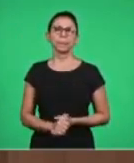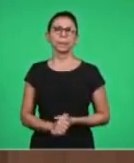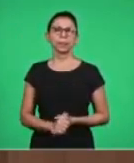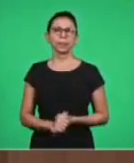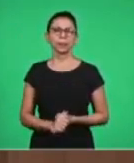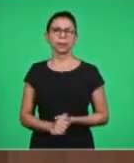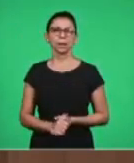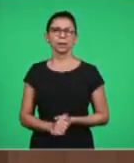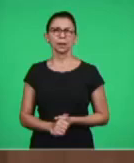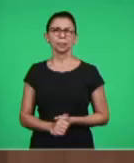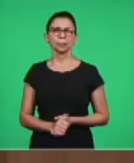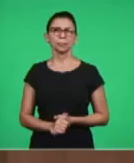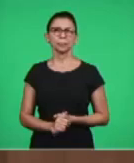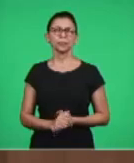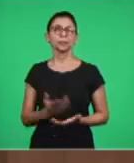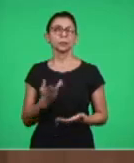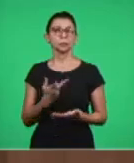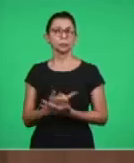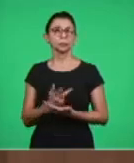that was